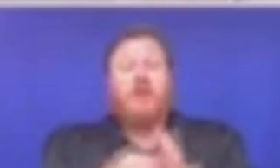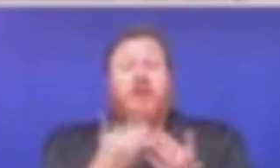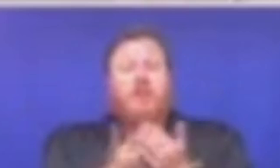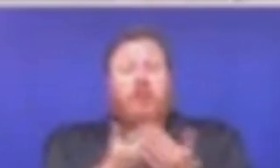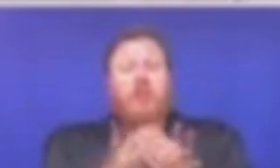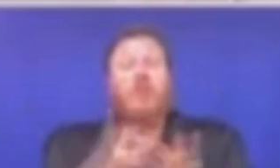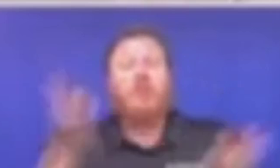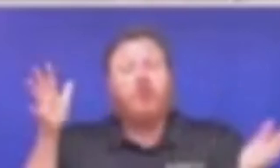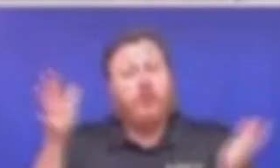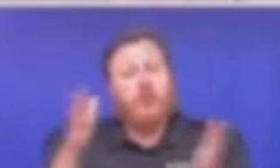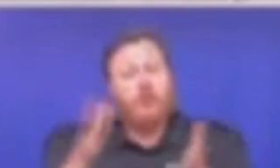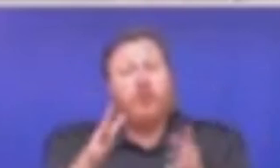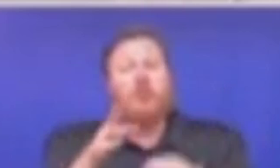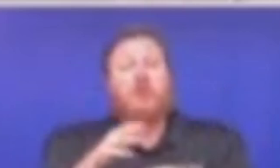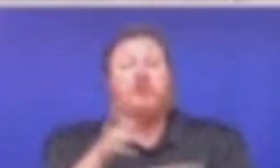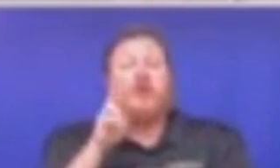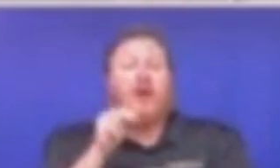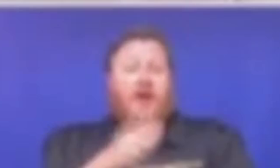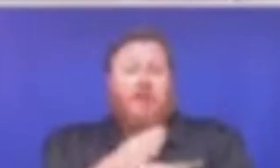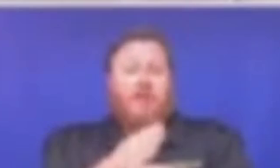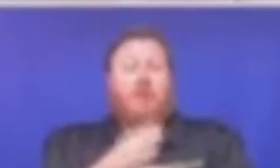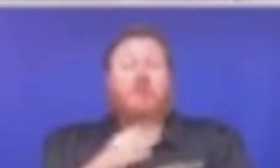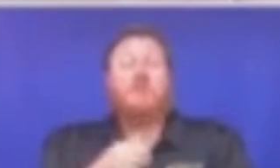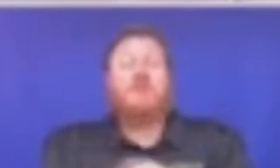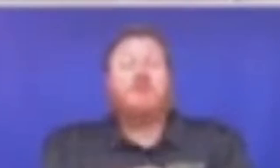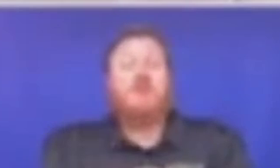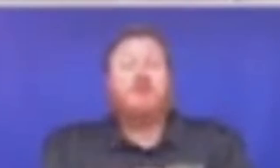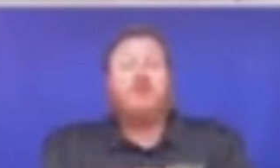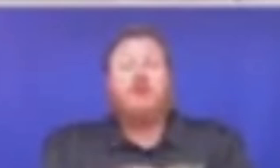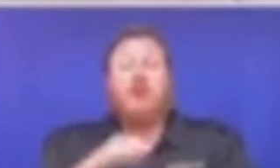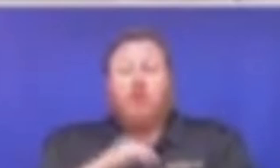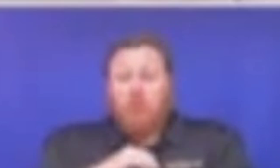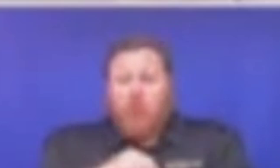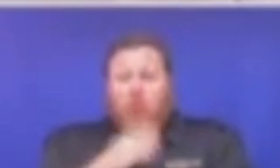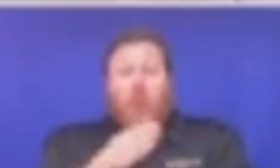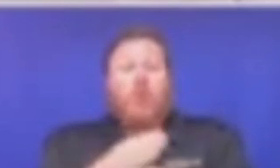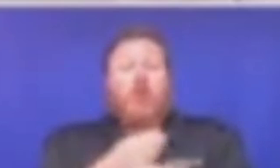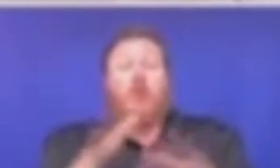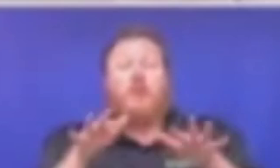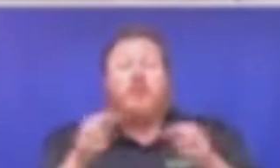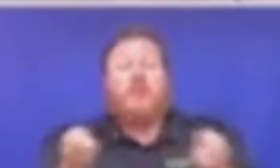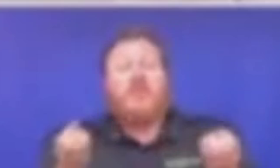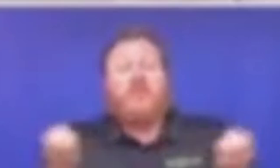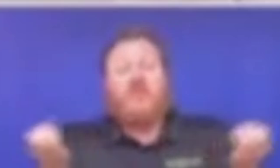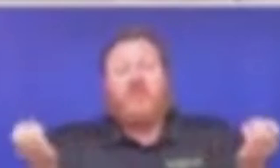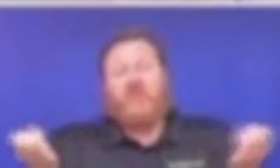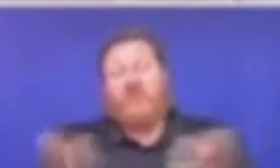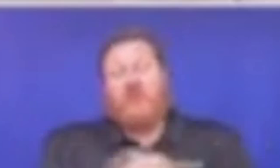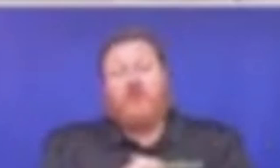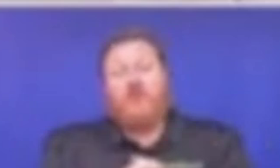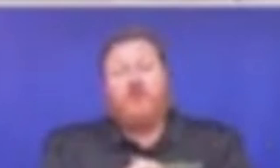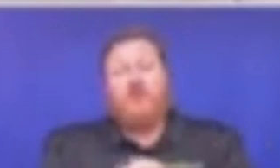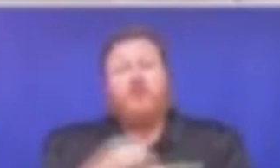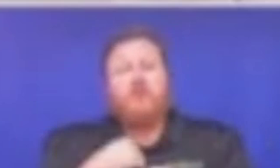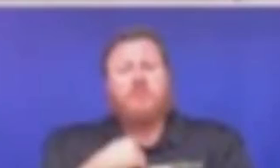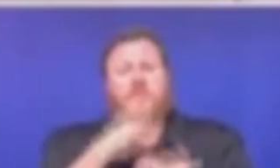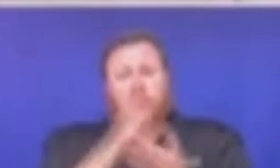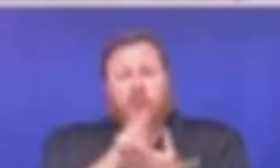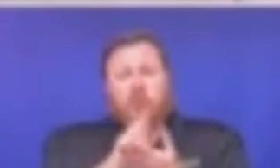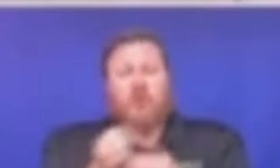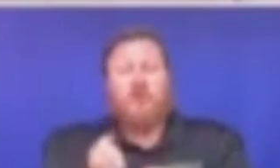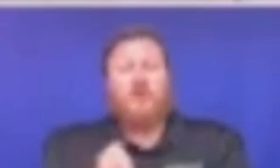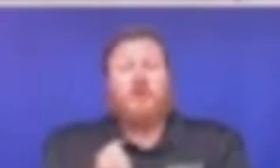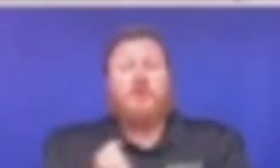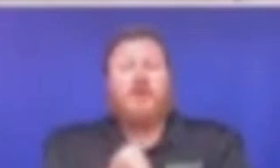reduce unemployment and create more jobs. And through that, we are certain, I'm certain, that we'll be able